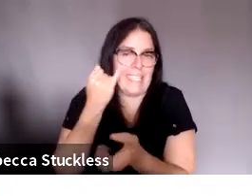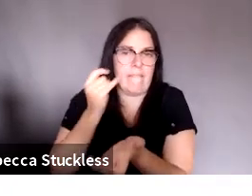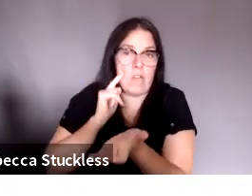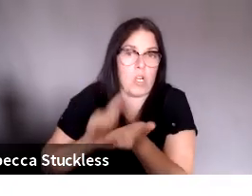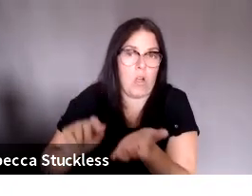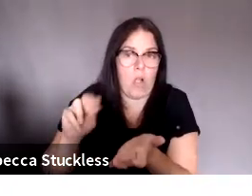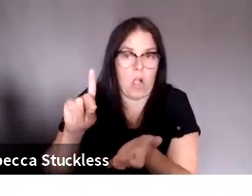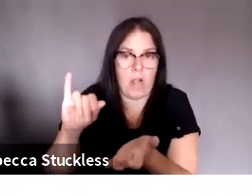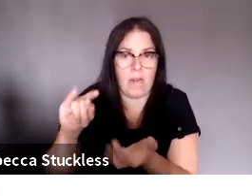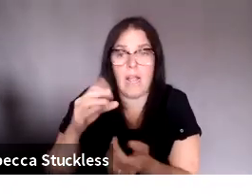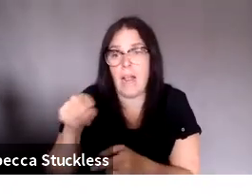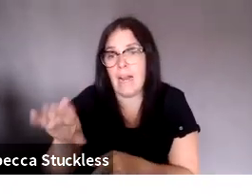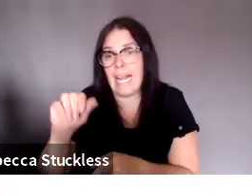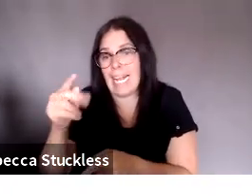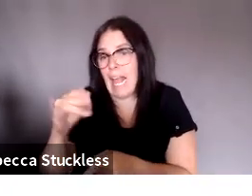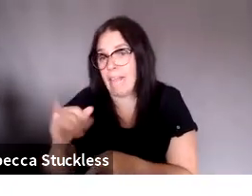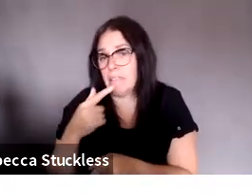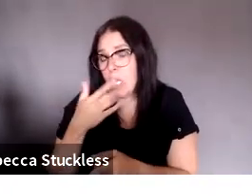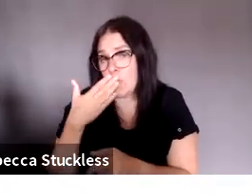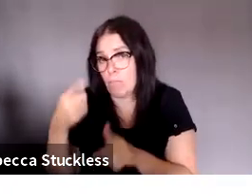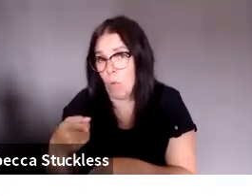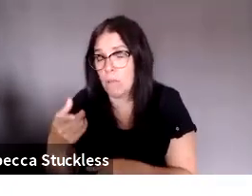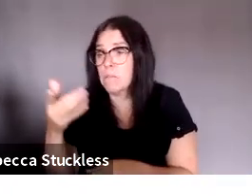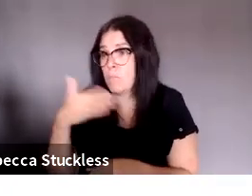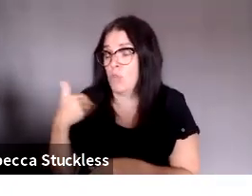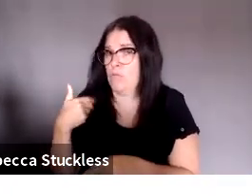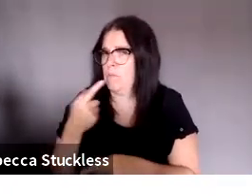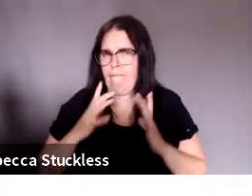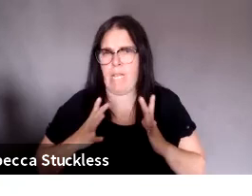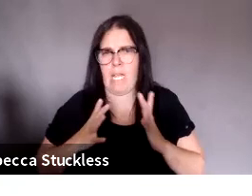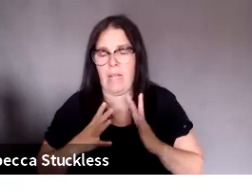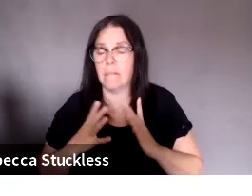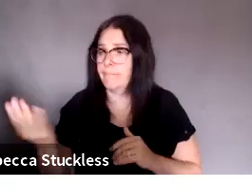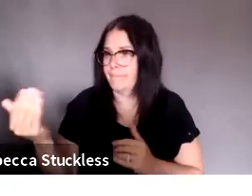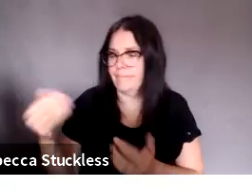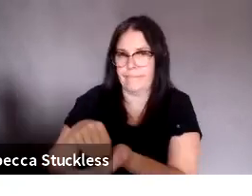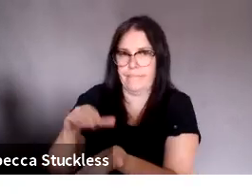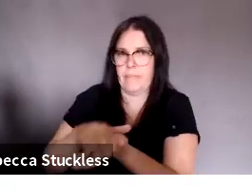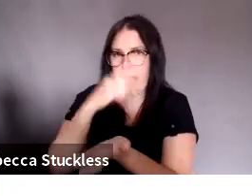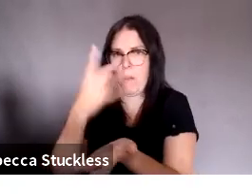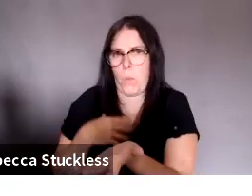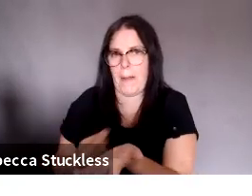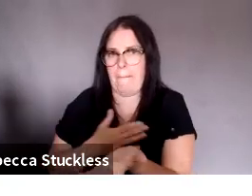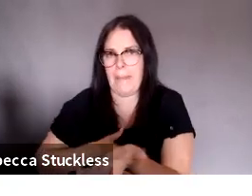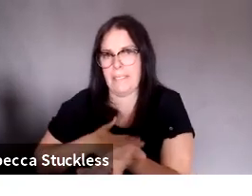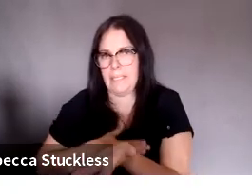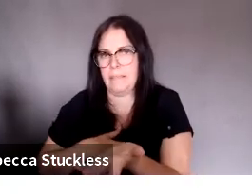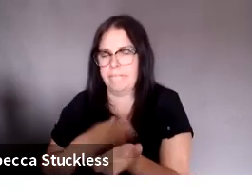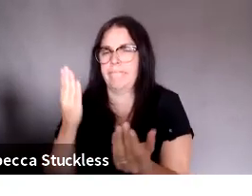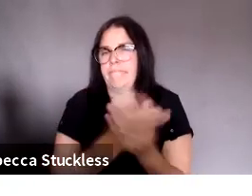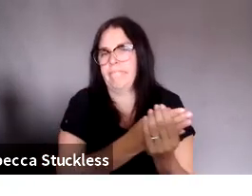And Kathy makes a good point, get it in writing. And so good, that's good that you have it in writing, Nancy. Super.